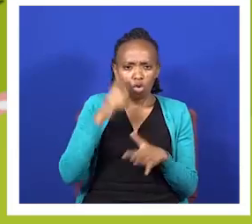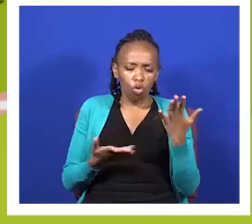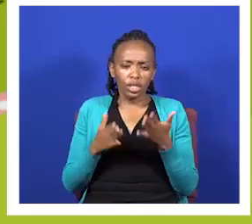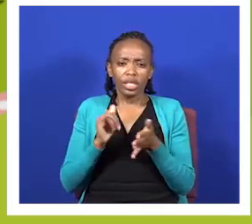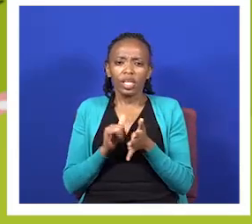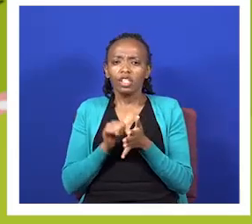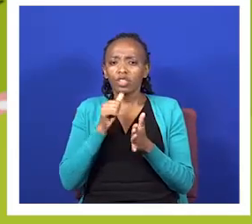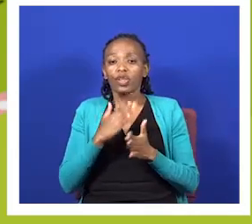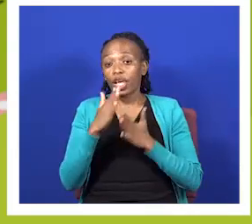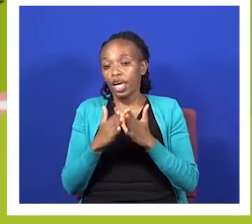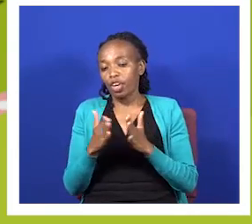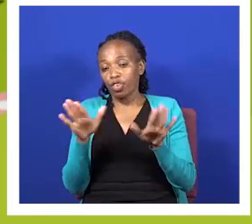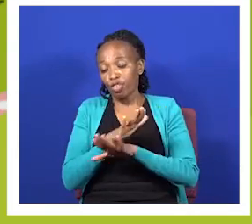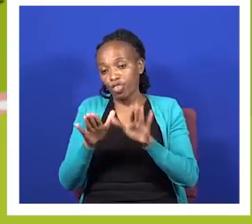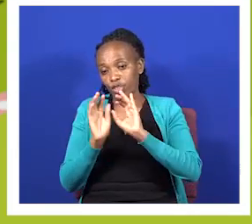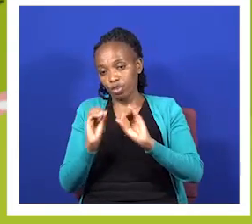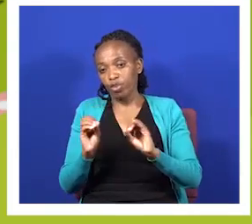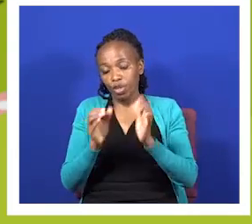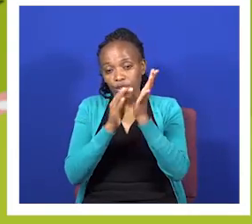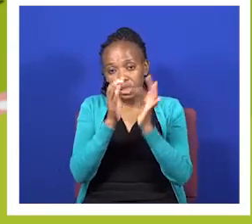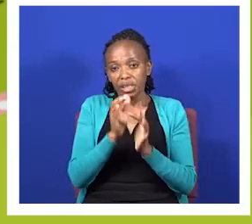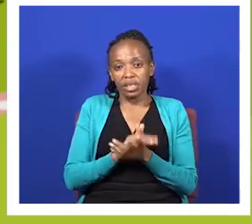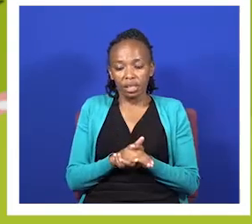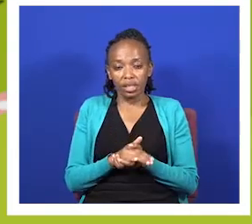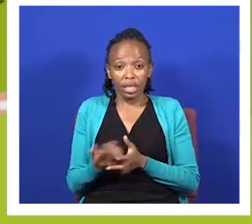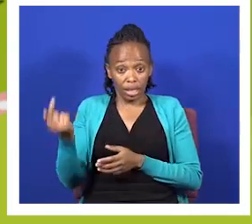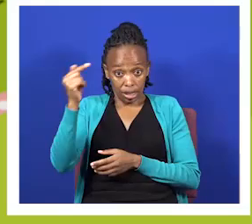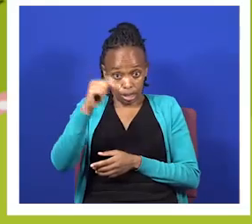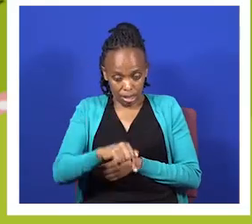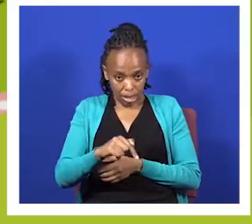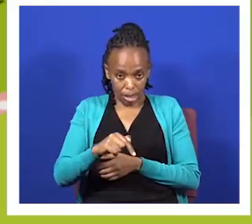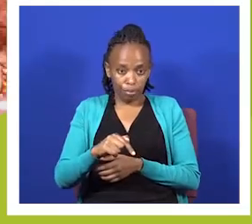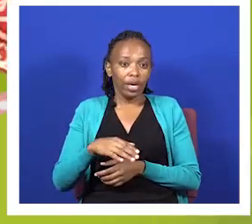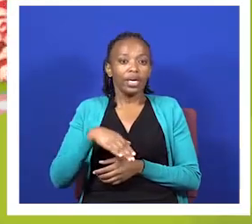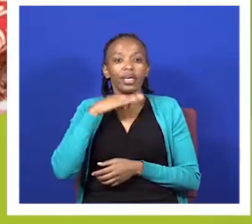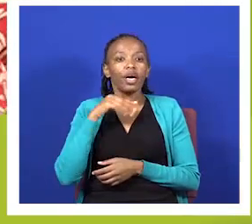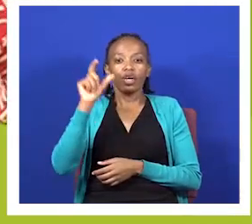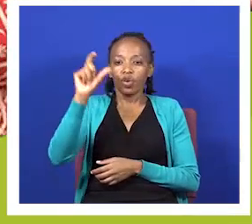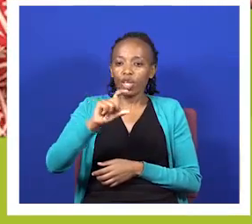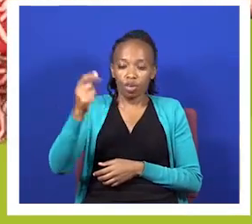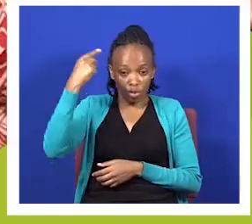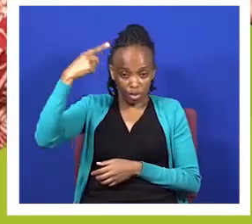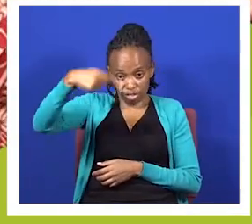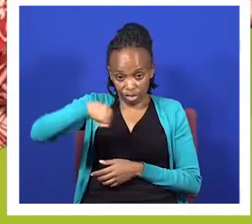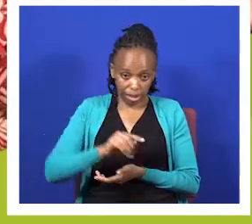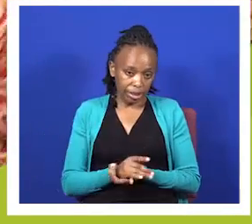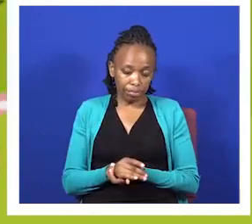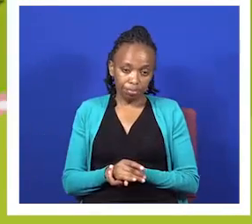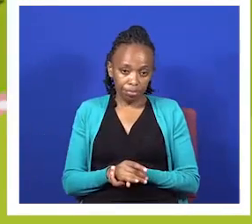what? That's not the end of the story. Jesus came and died on the cross for